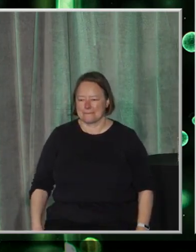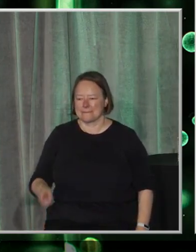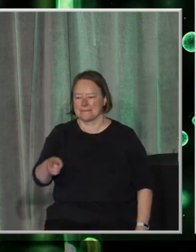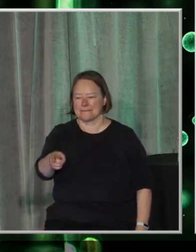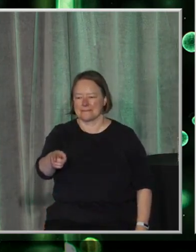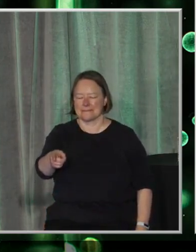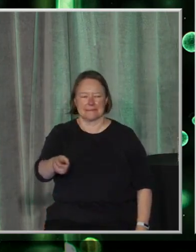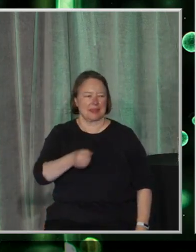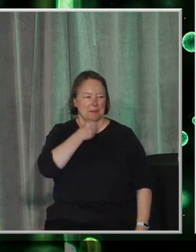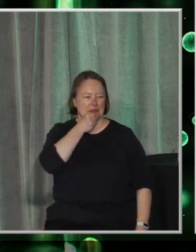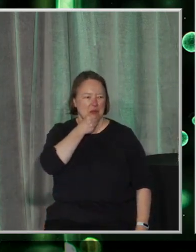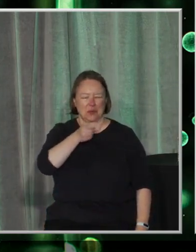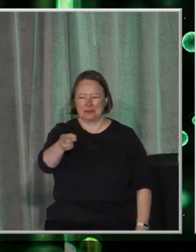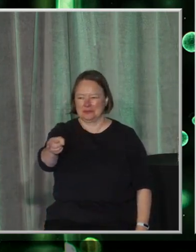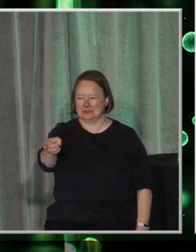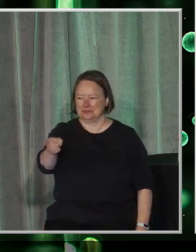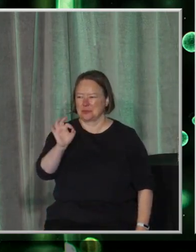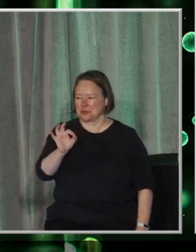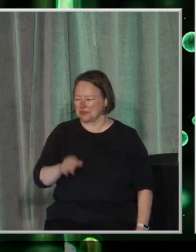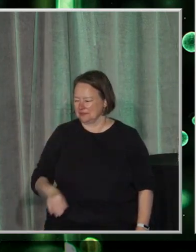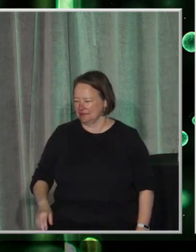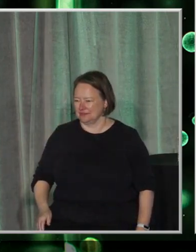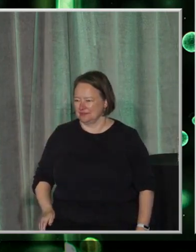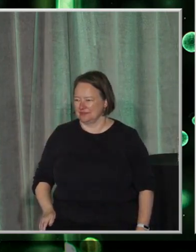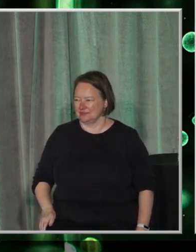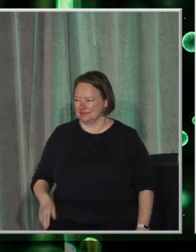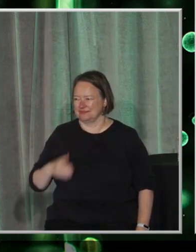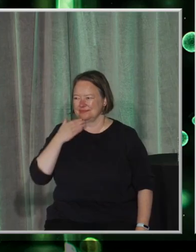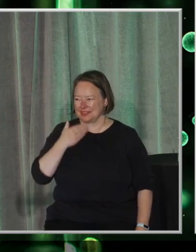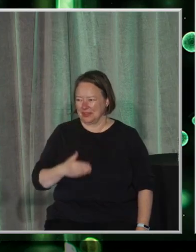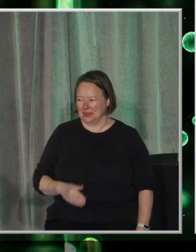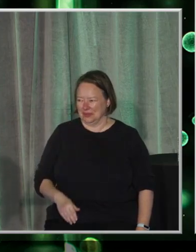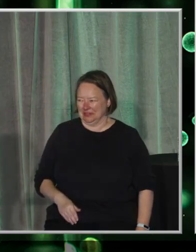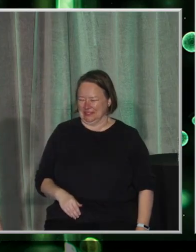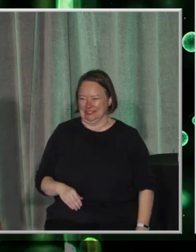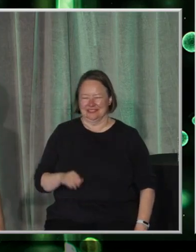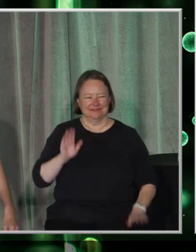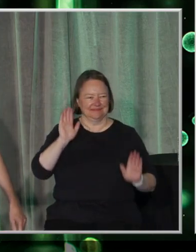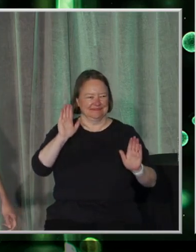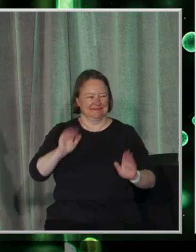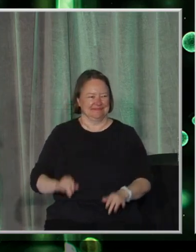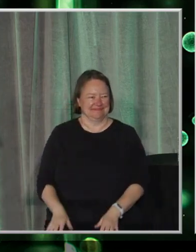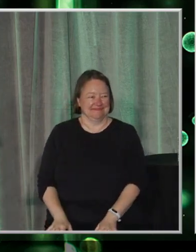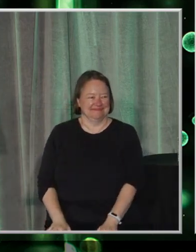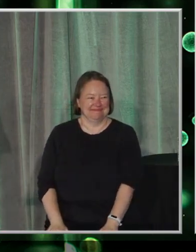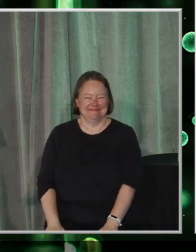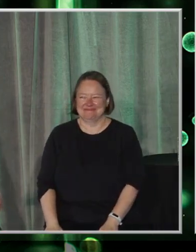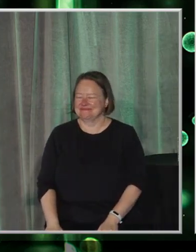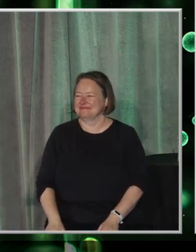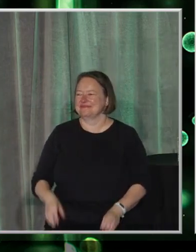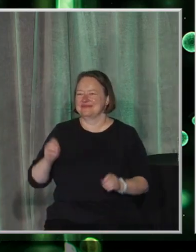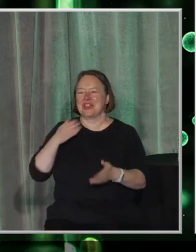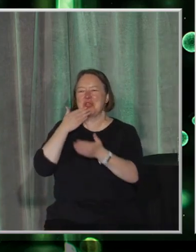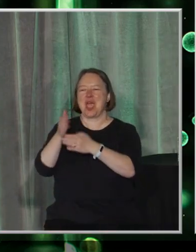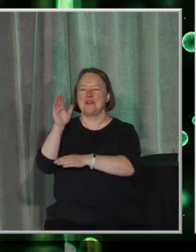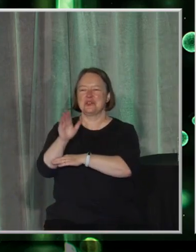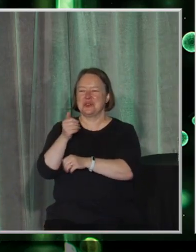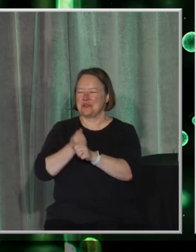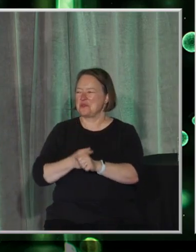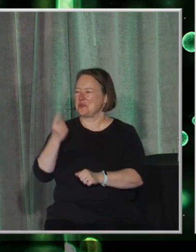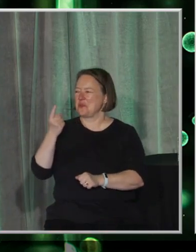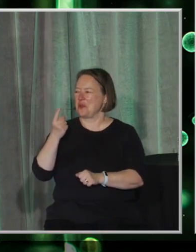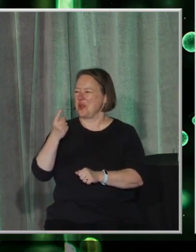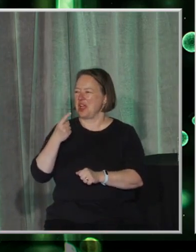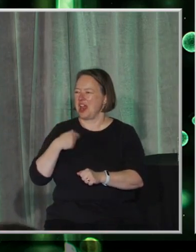Stick mic. There we go. If you'd like. Okay, good afternoon, everyone.